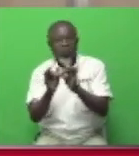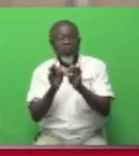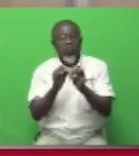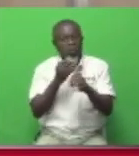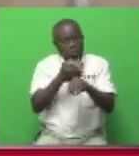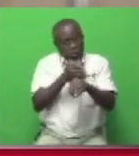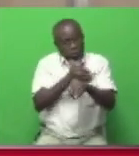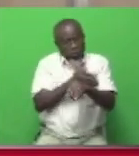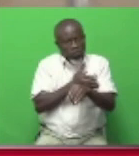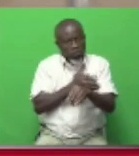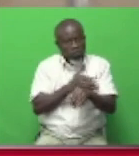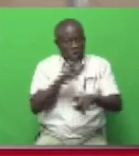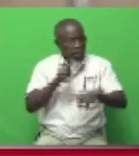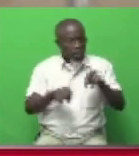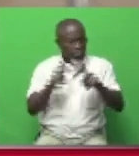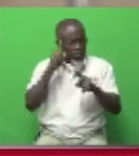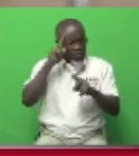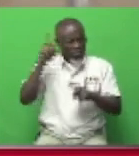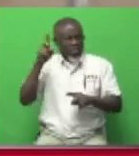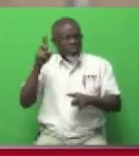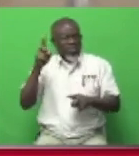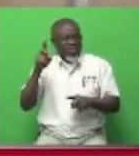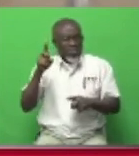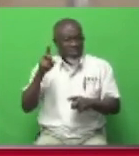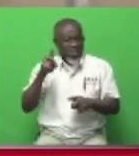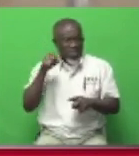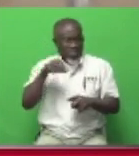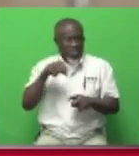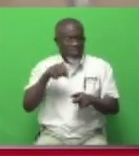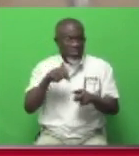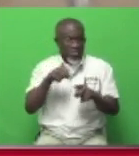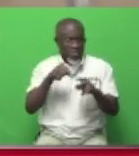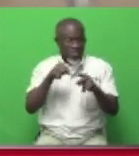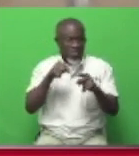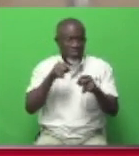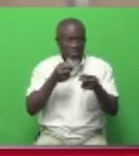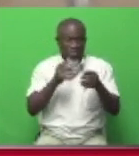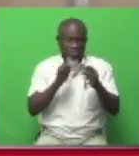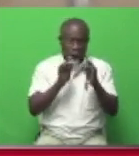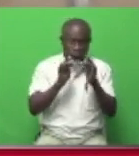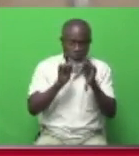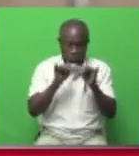I would not pretend that these systems have gone live without